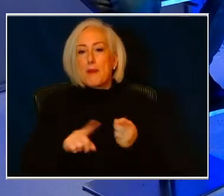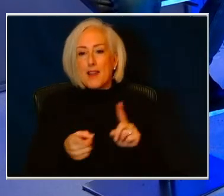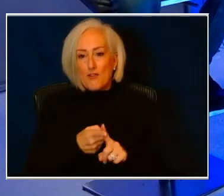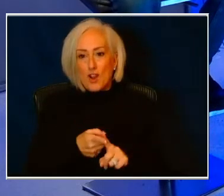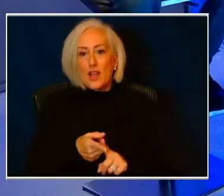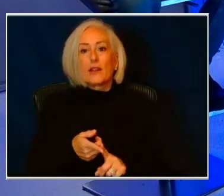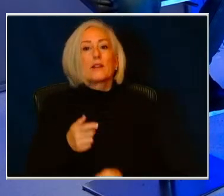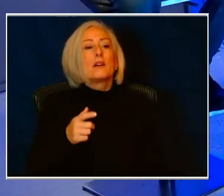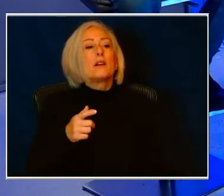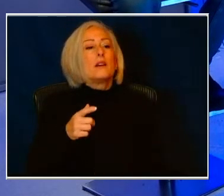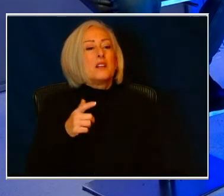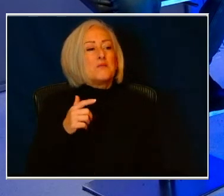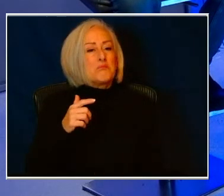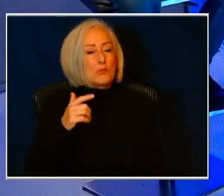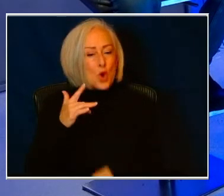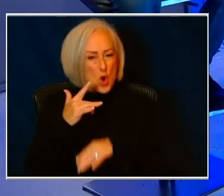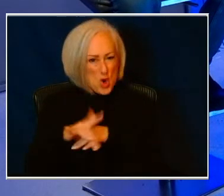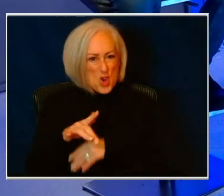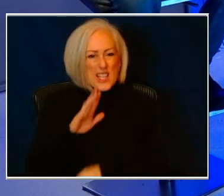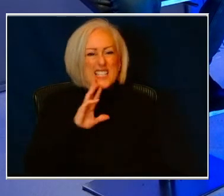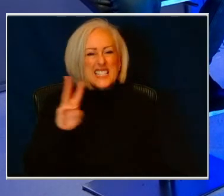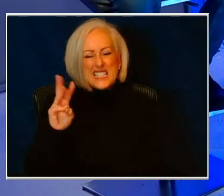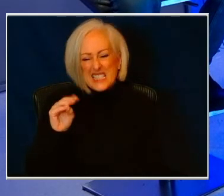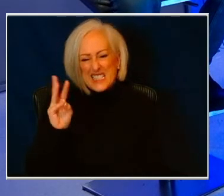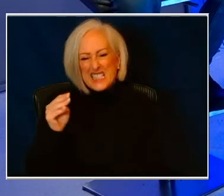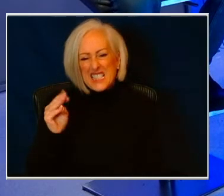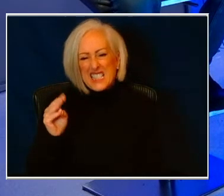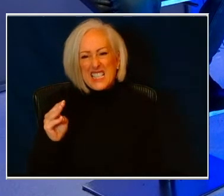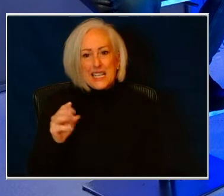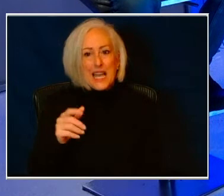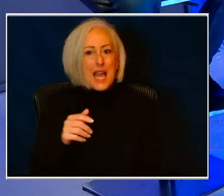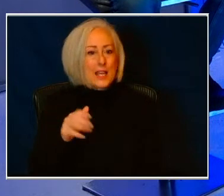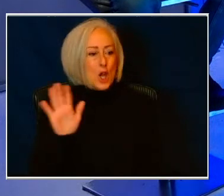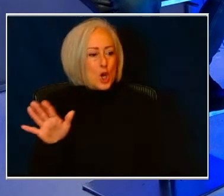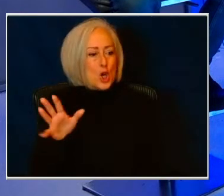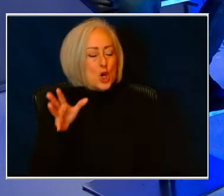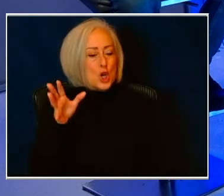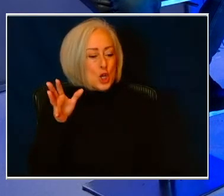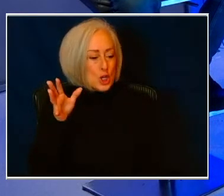of Alzheimer's, and she said, I don't want to know. Yeah. She said, I can get